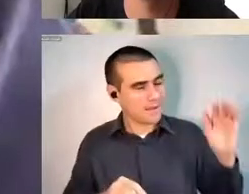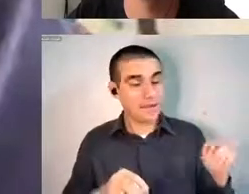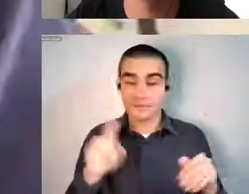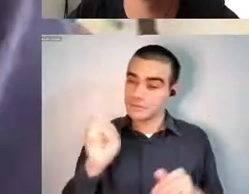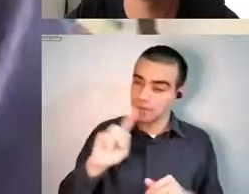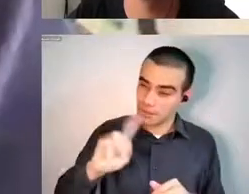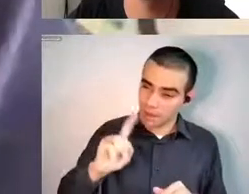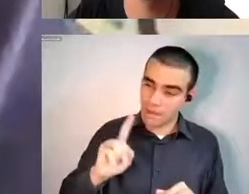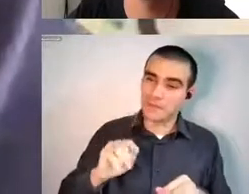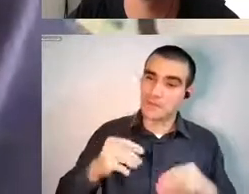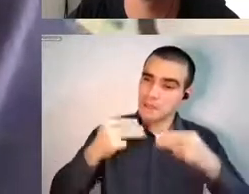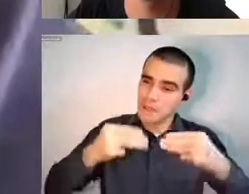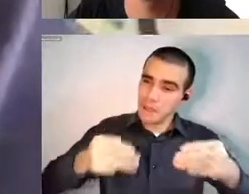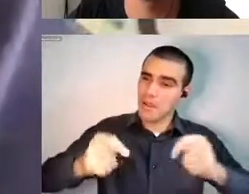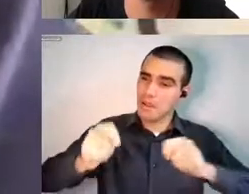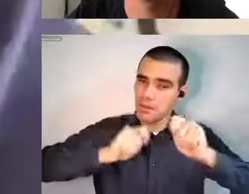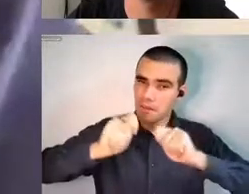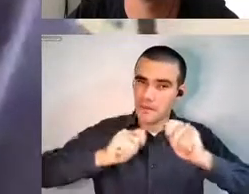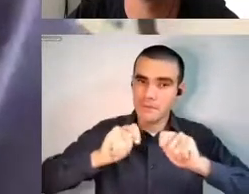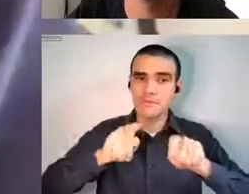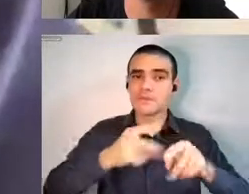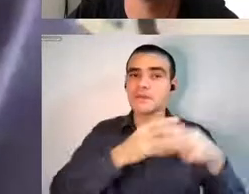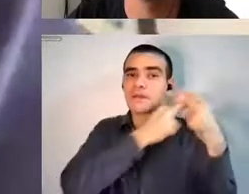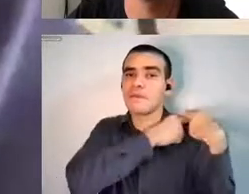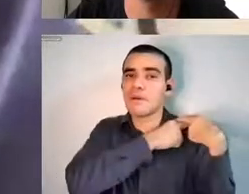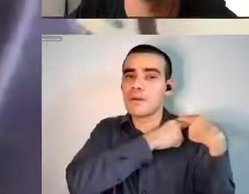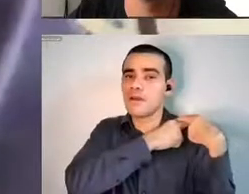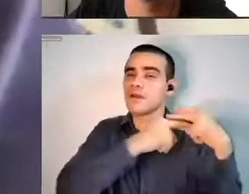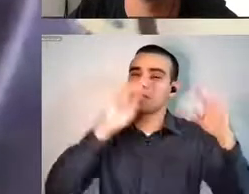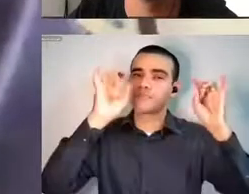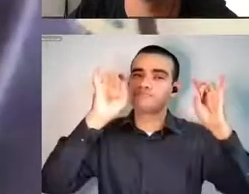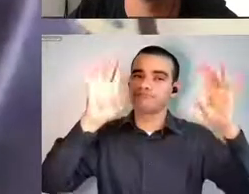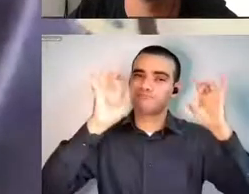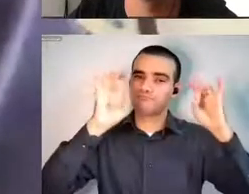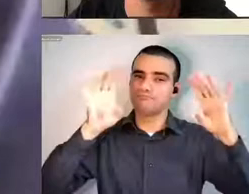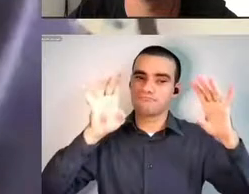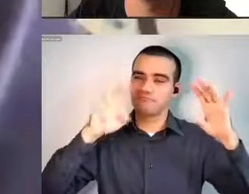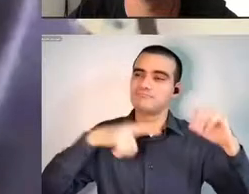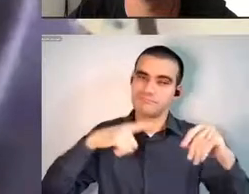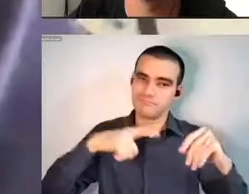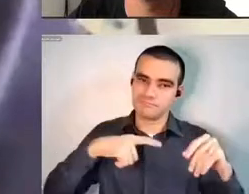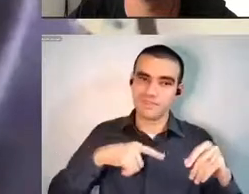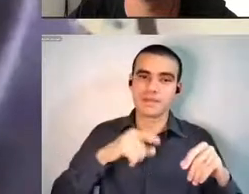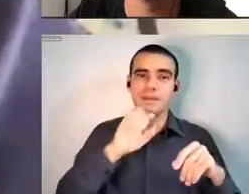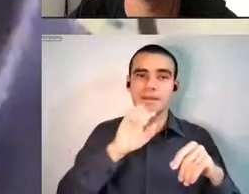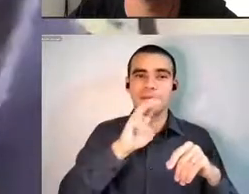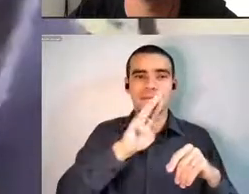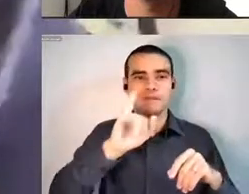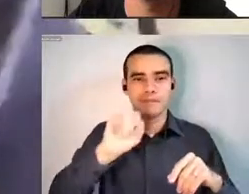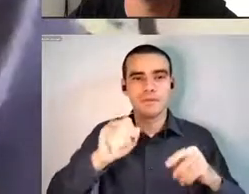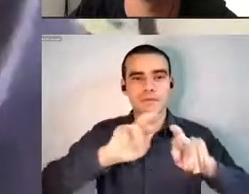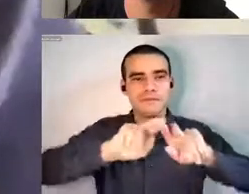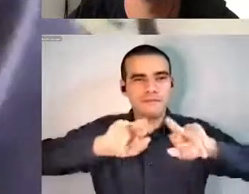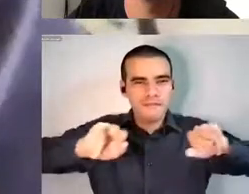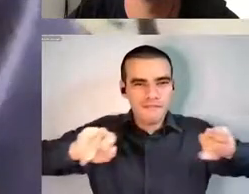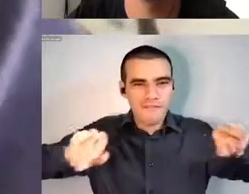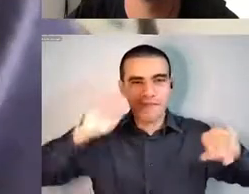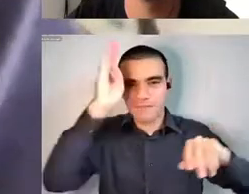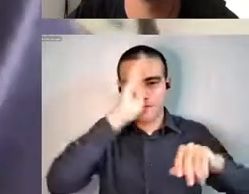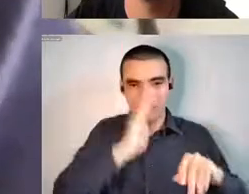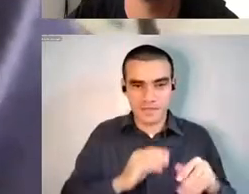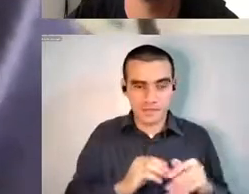that?" And I said, "Well, you have the responsibility of the biggest treasure that Brazil has. That is the